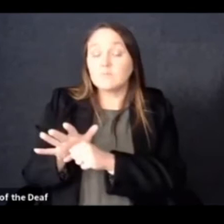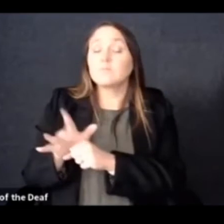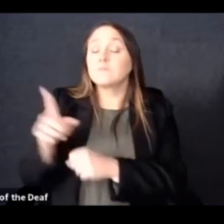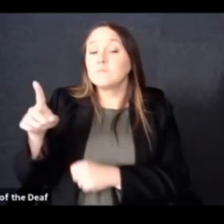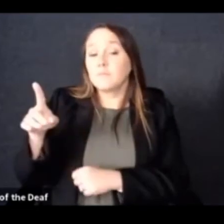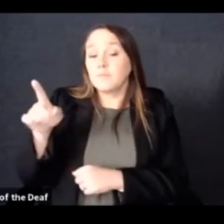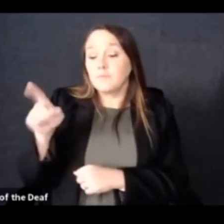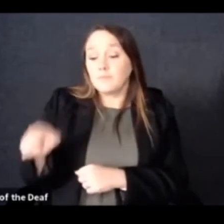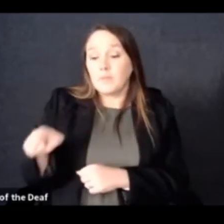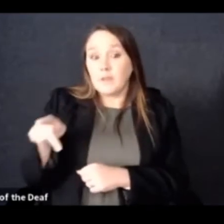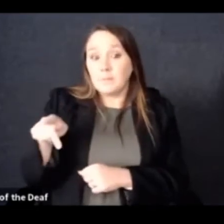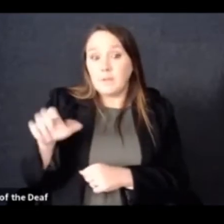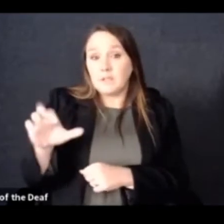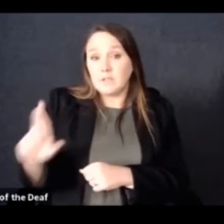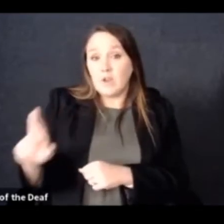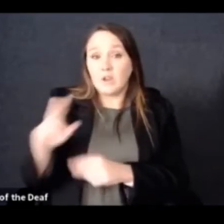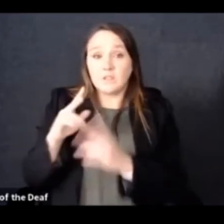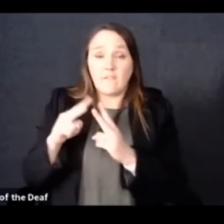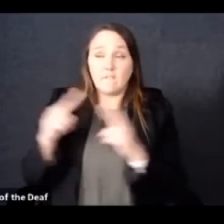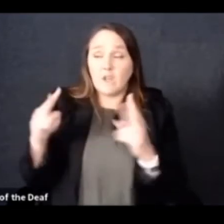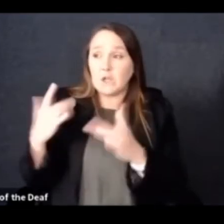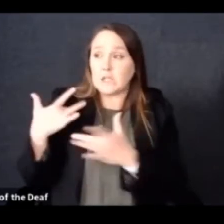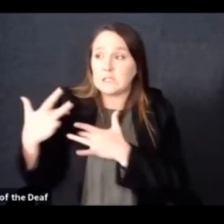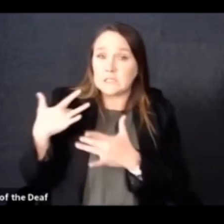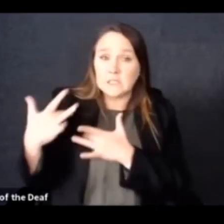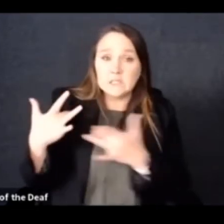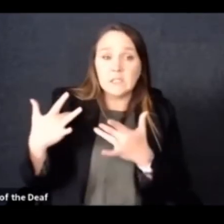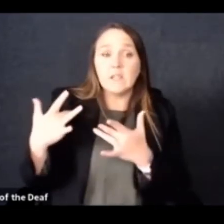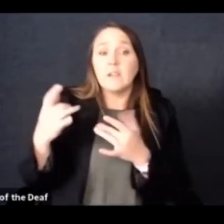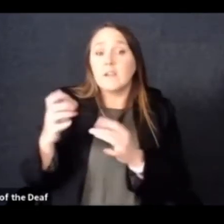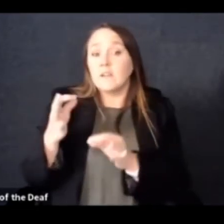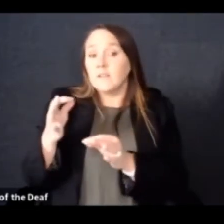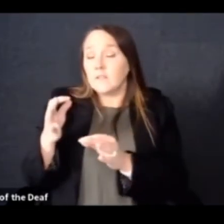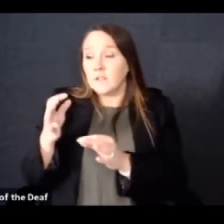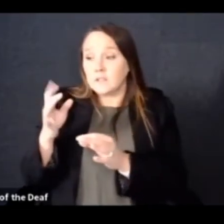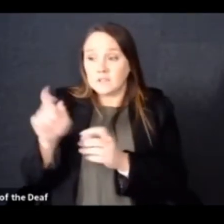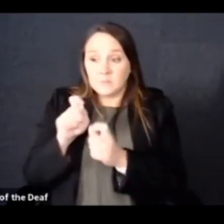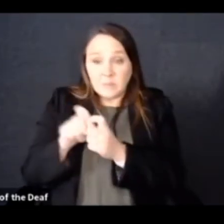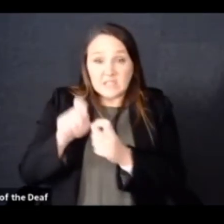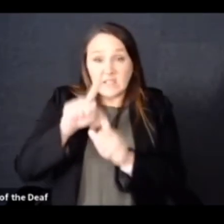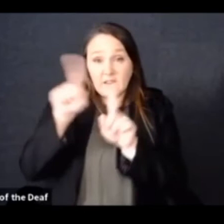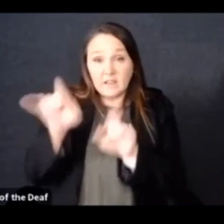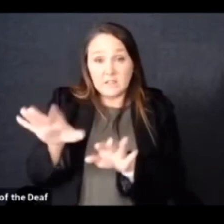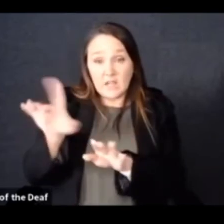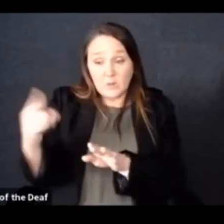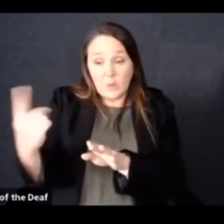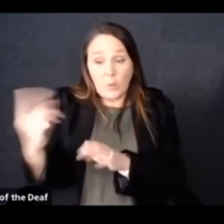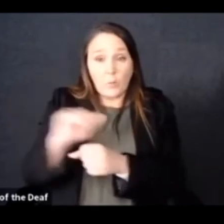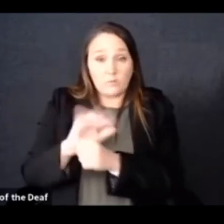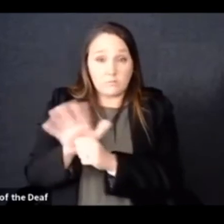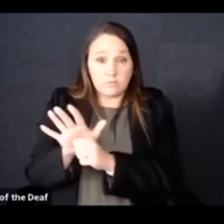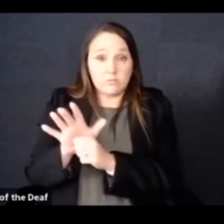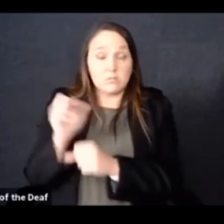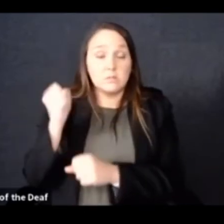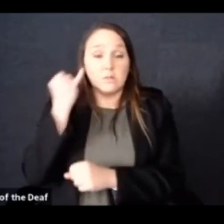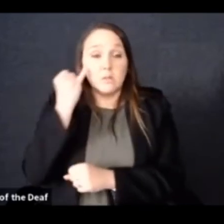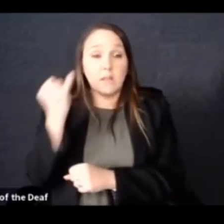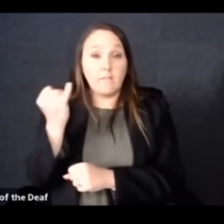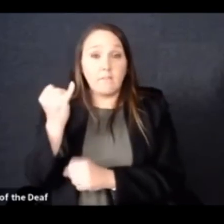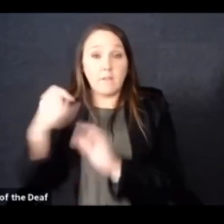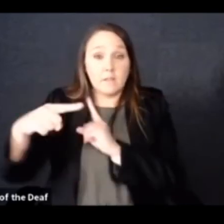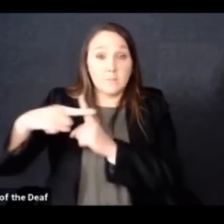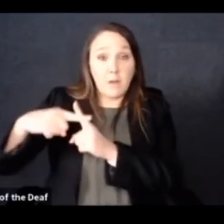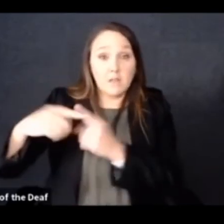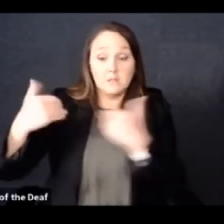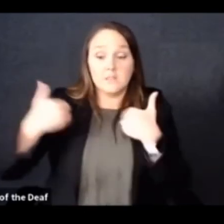It's a very sensitive and specific test for COVID-19, meaning if it's positive, you have